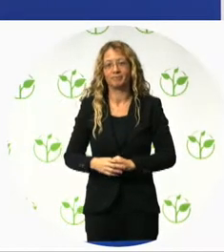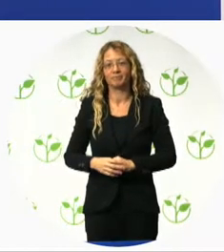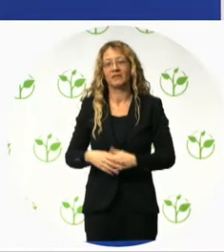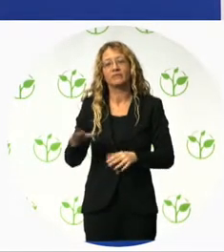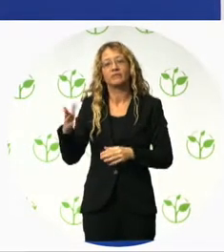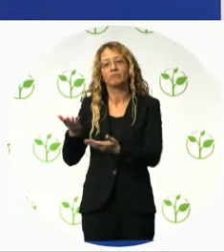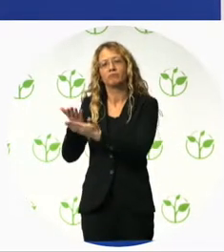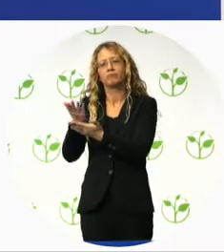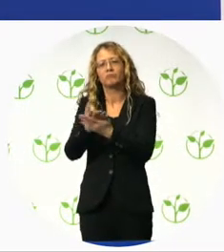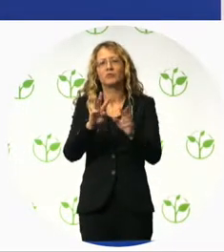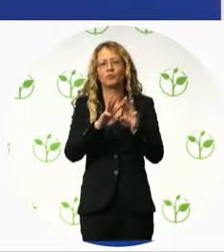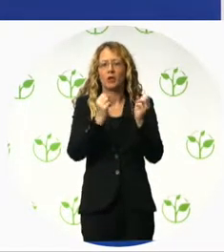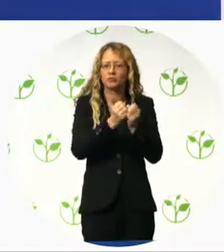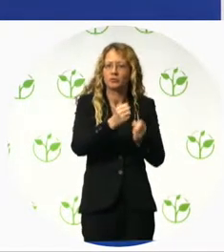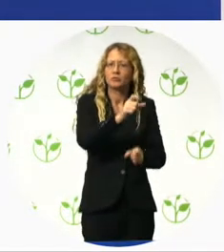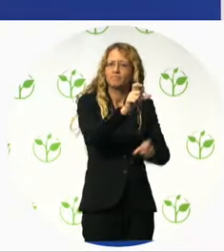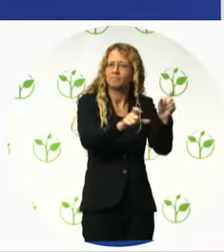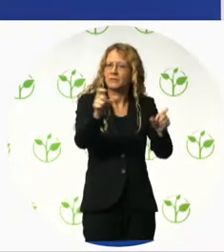in the movie business